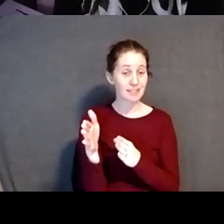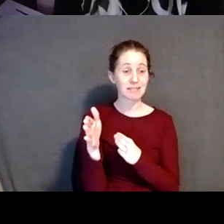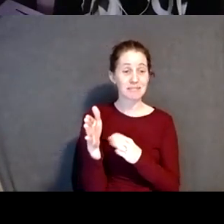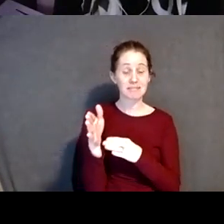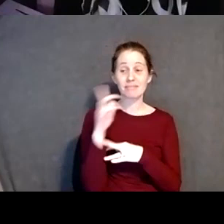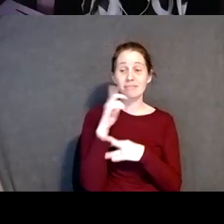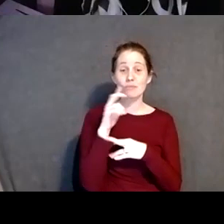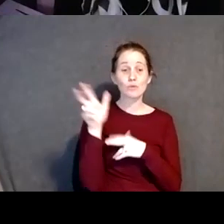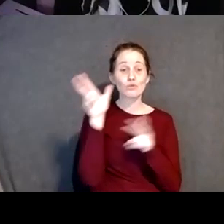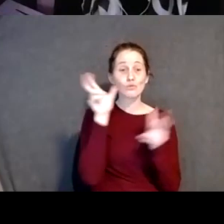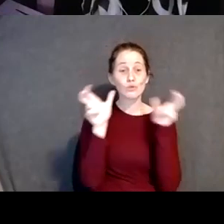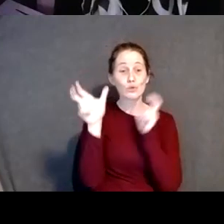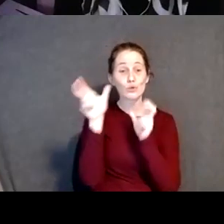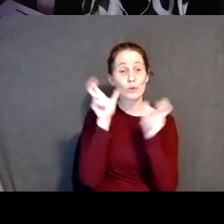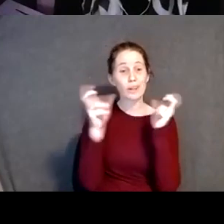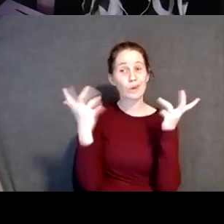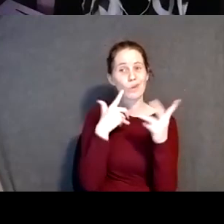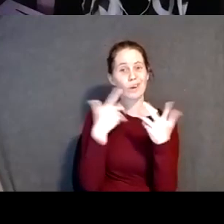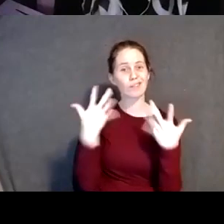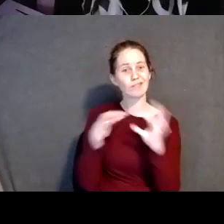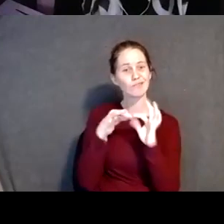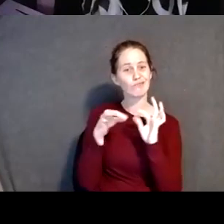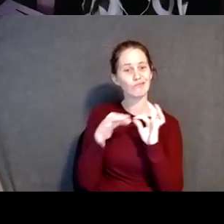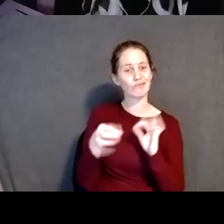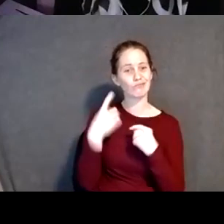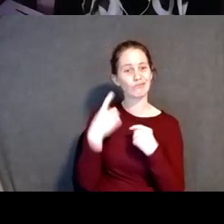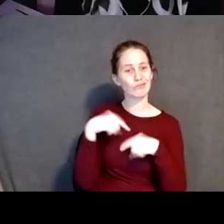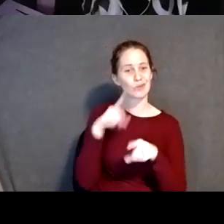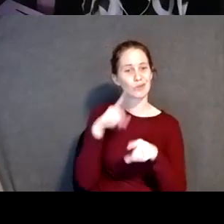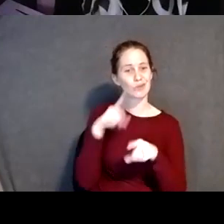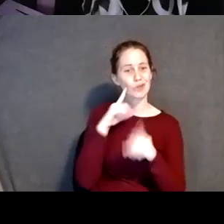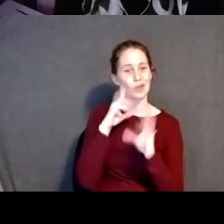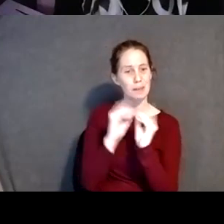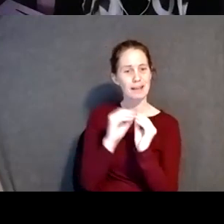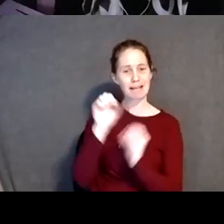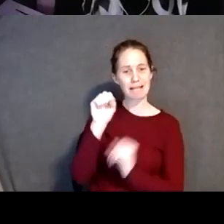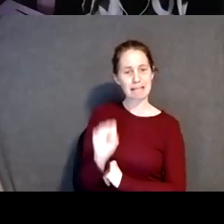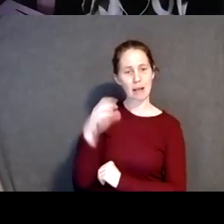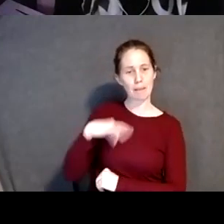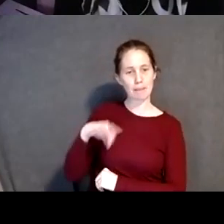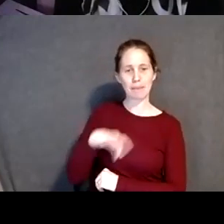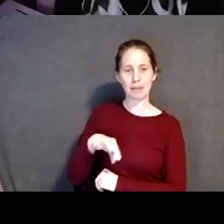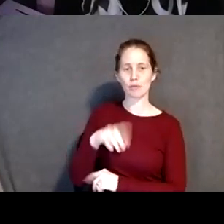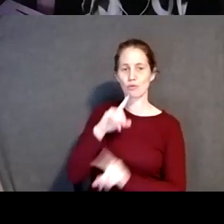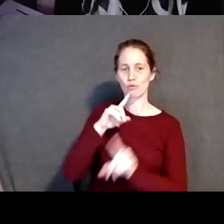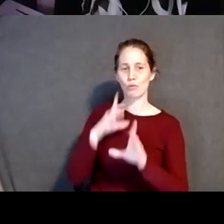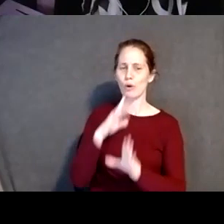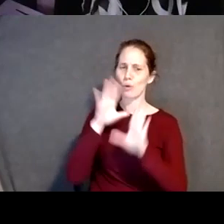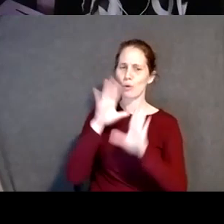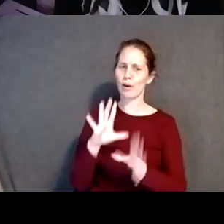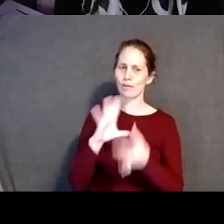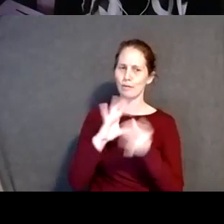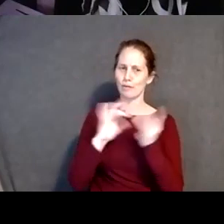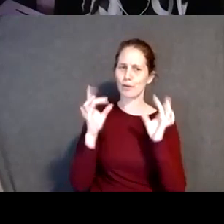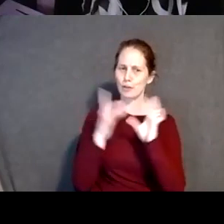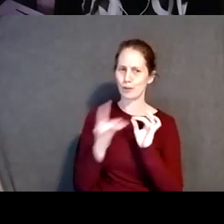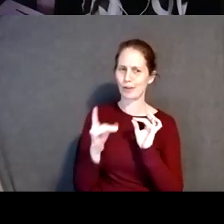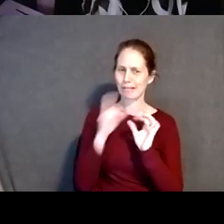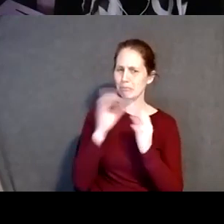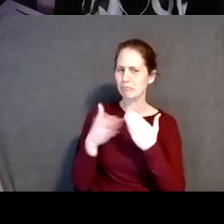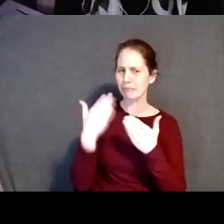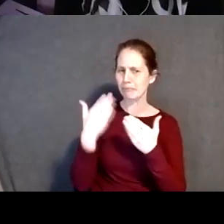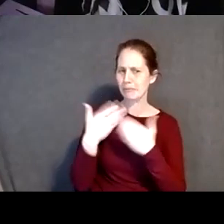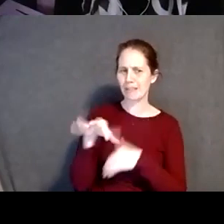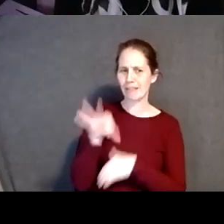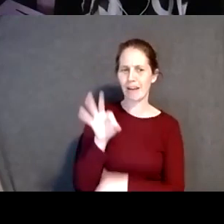and to hear what was said at that meeting, the South Pittsburgh Reporter did a great story on it, and it's very easy to find,